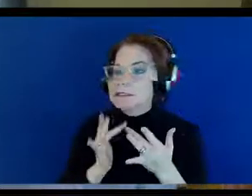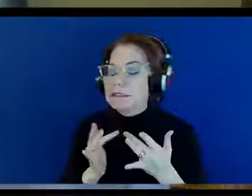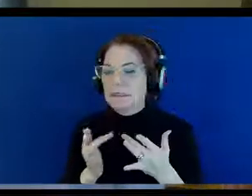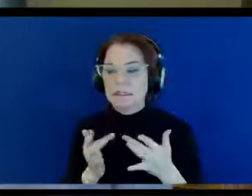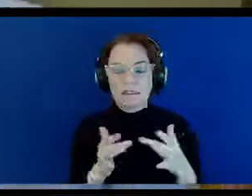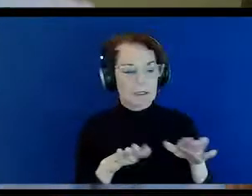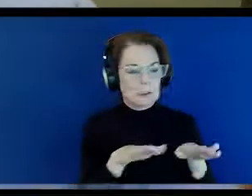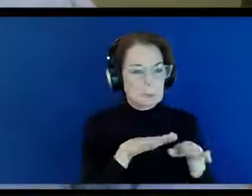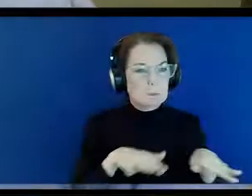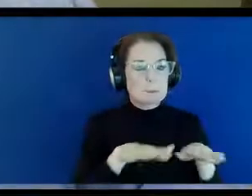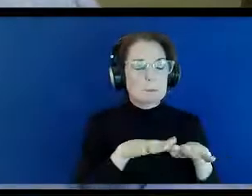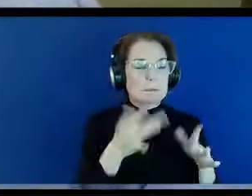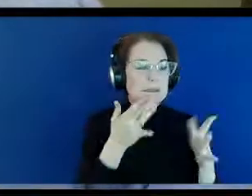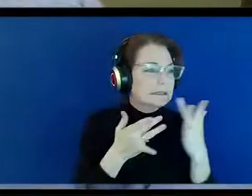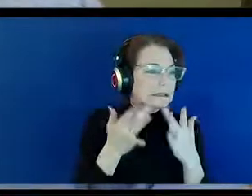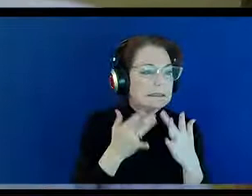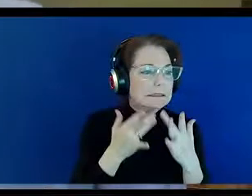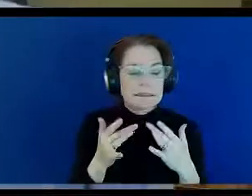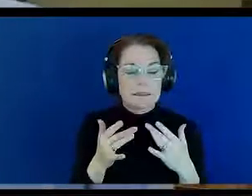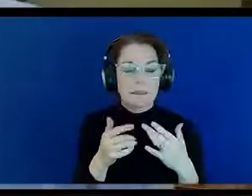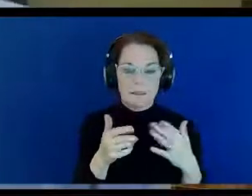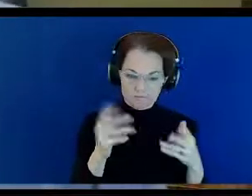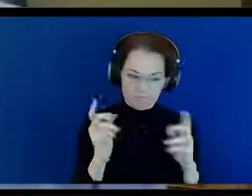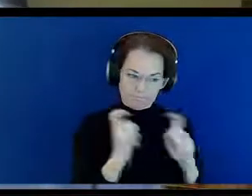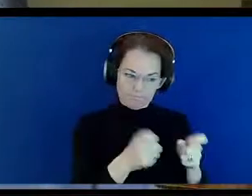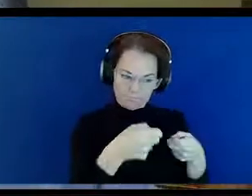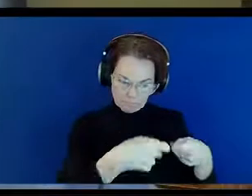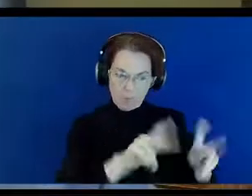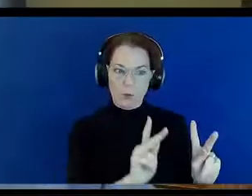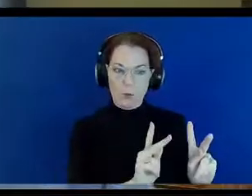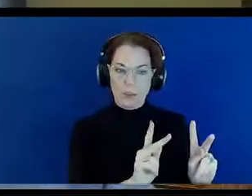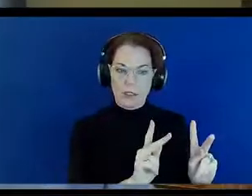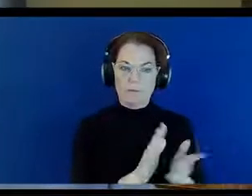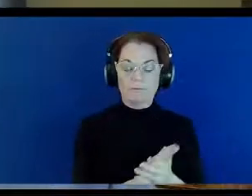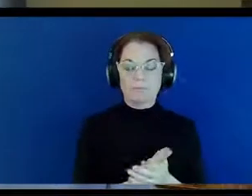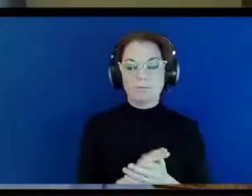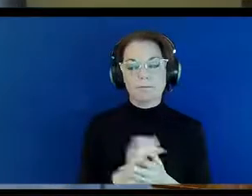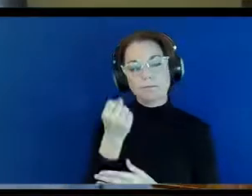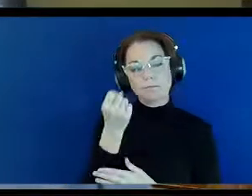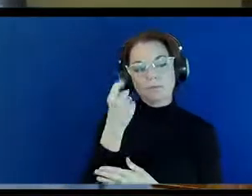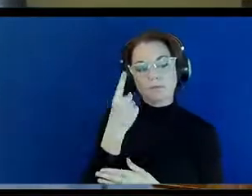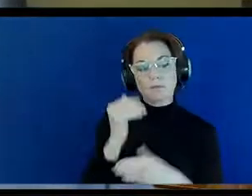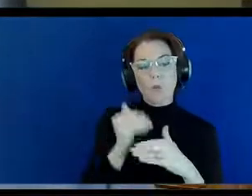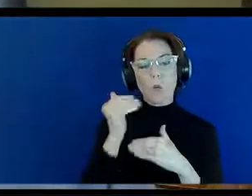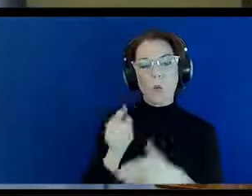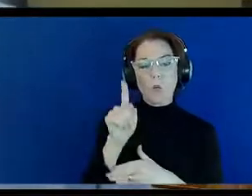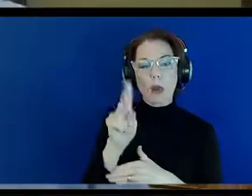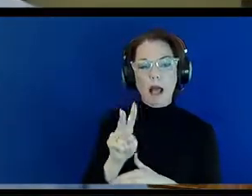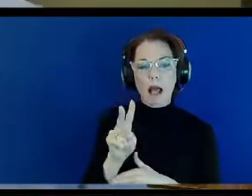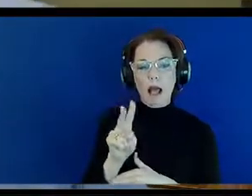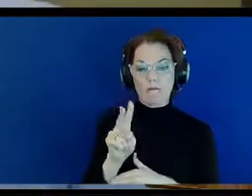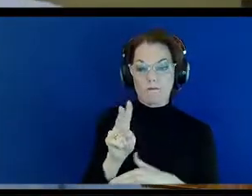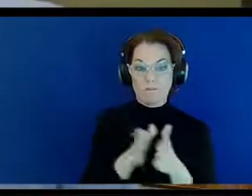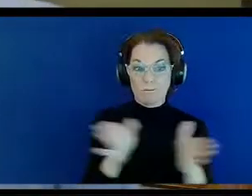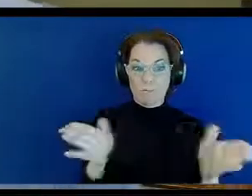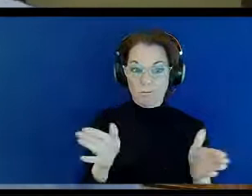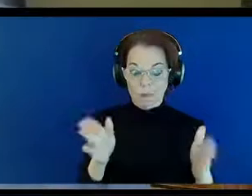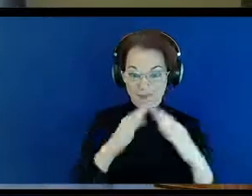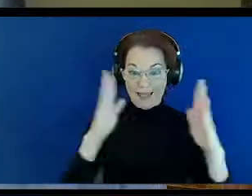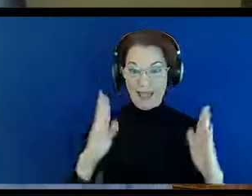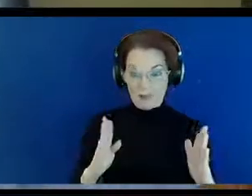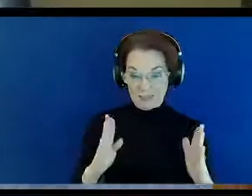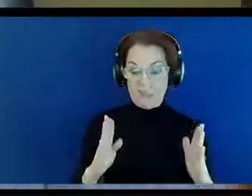communities, they would have that opportunity as well. Over half of public housing today, public